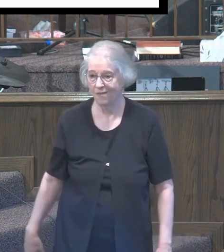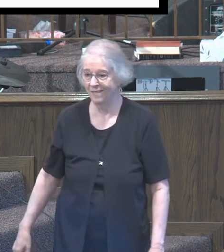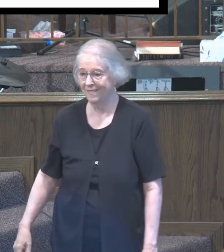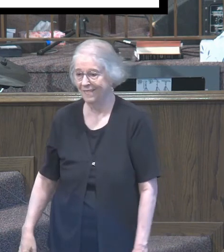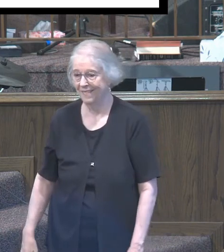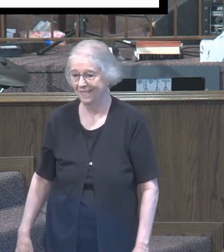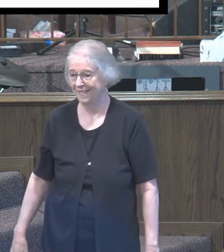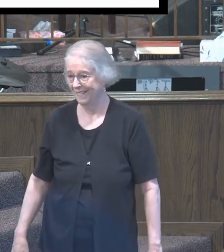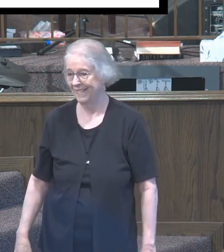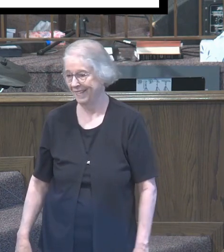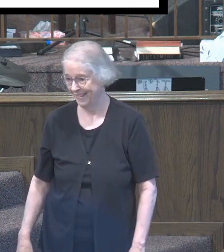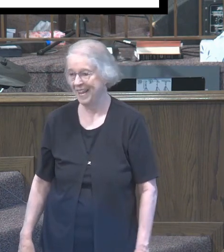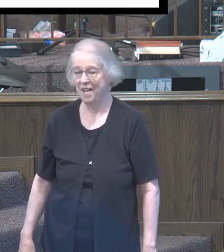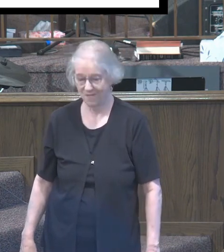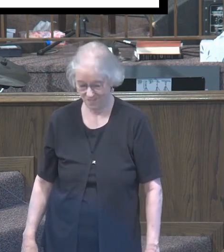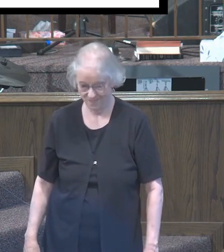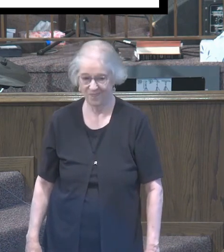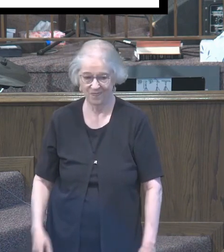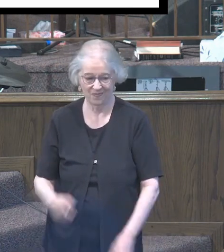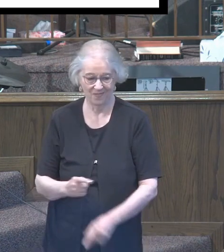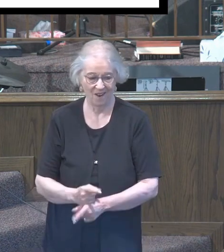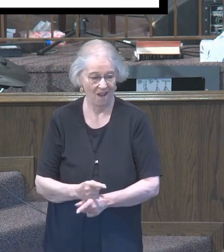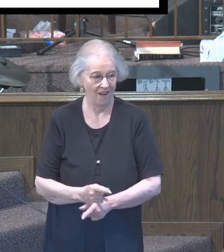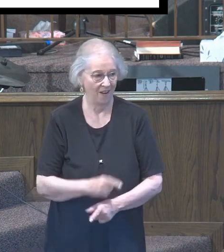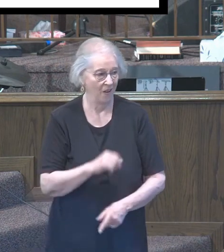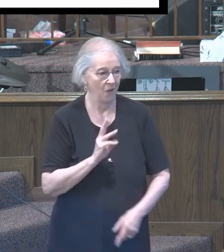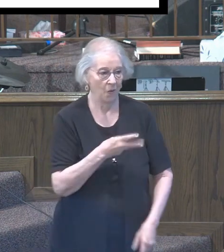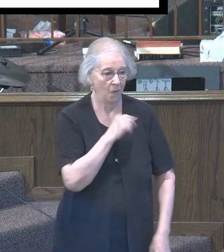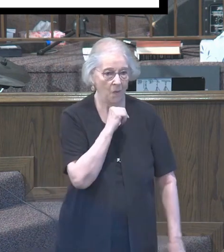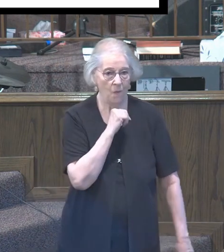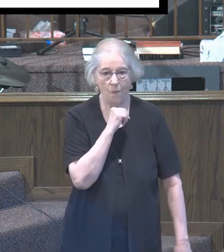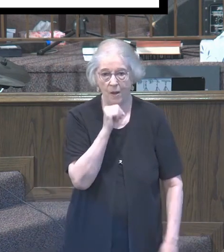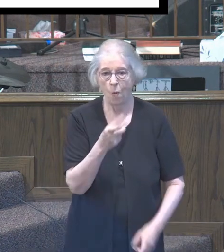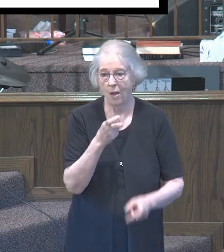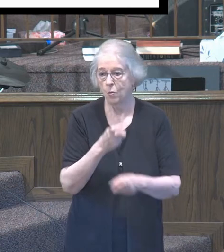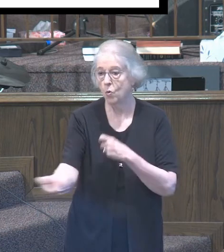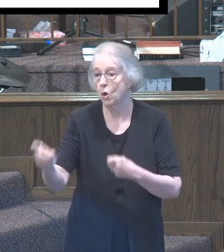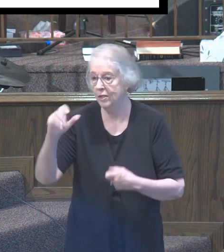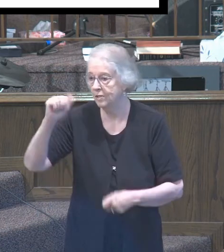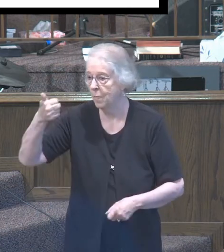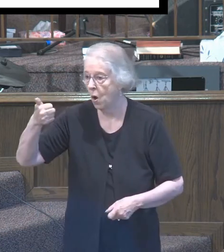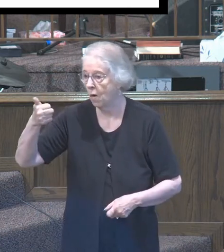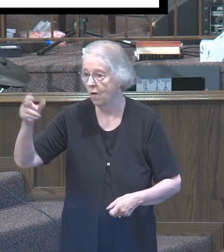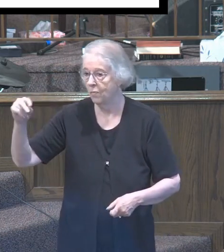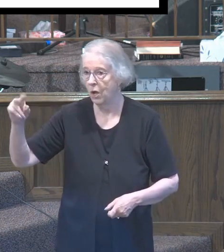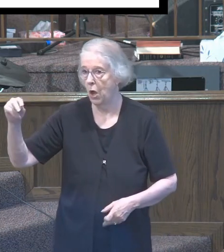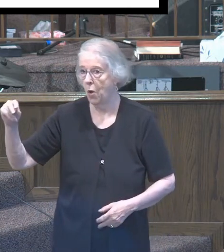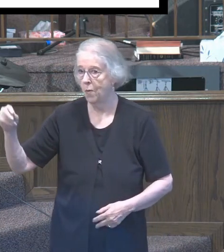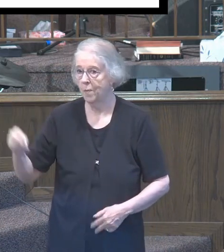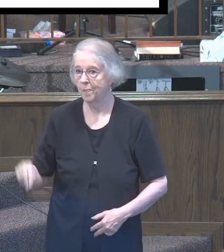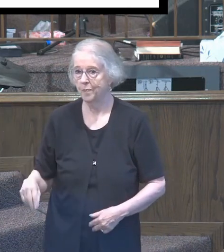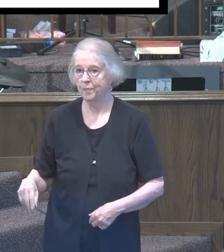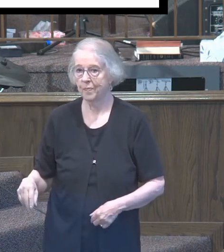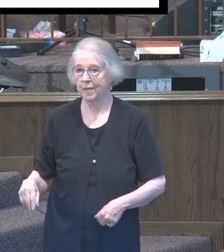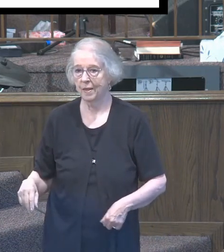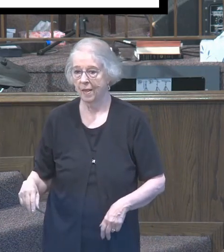all over again, playing a holier-than-thou part instead of just living your part. Wipe that ugly